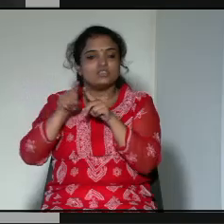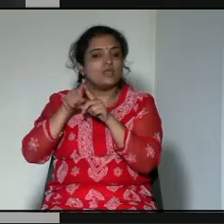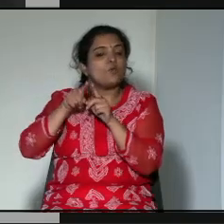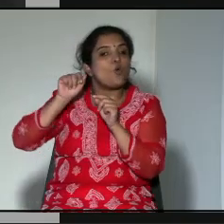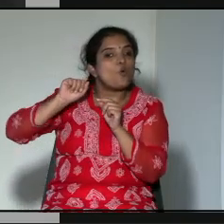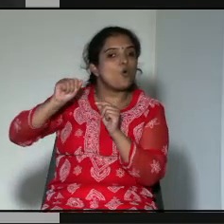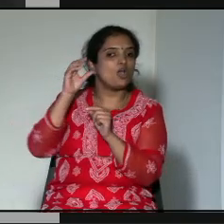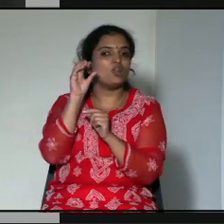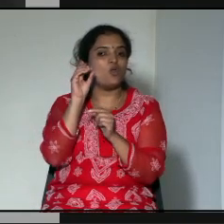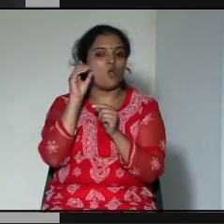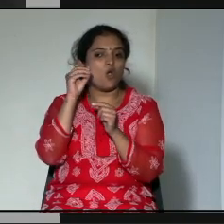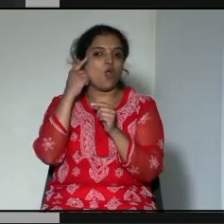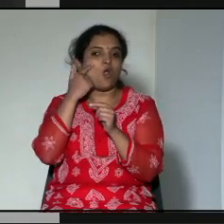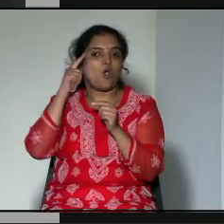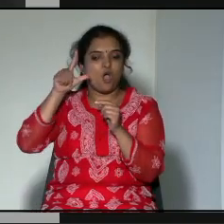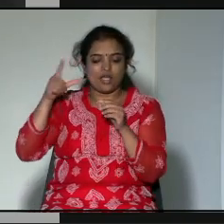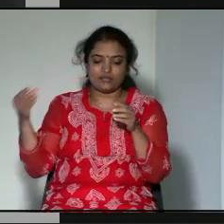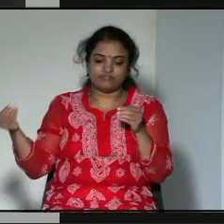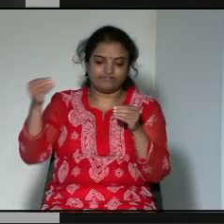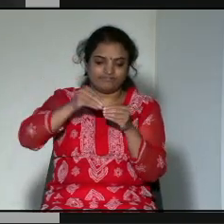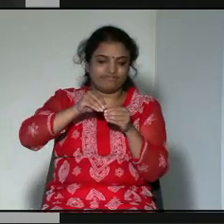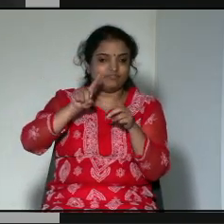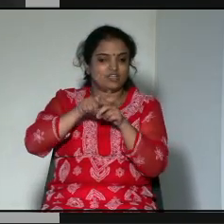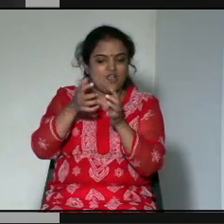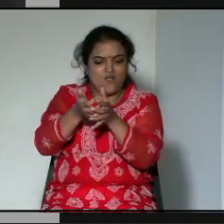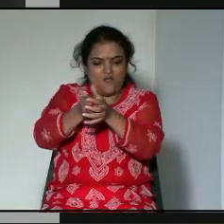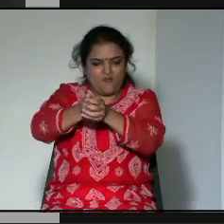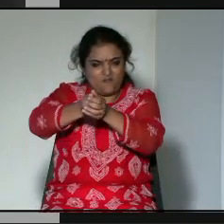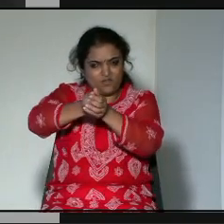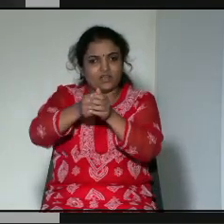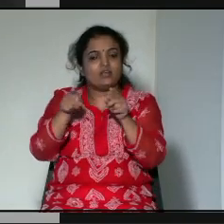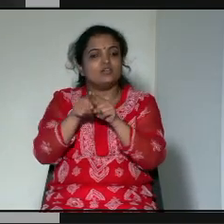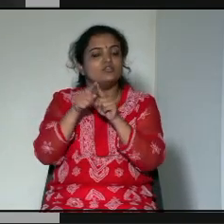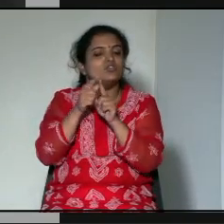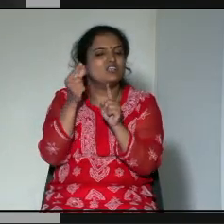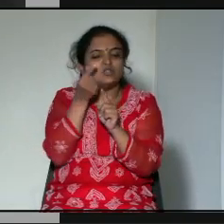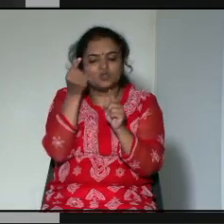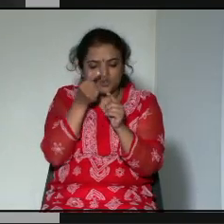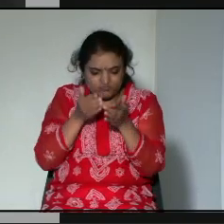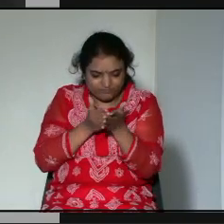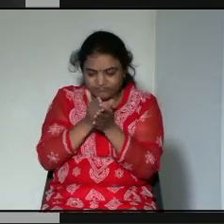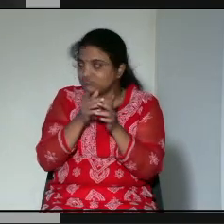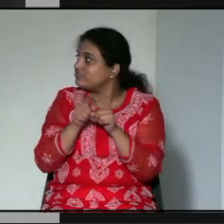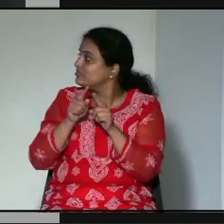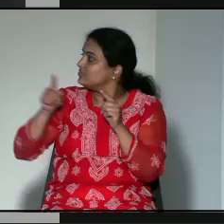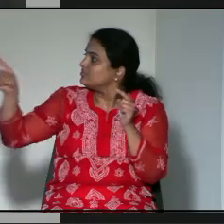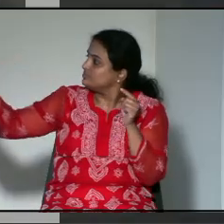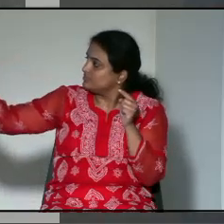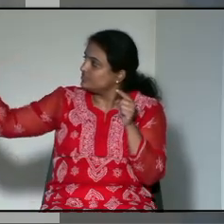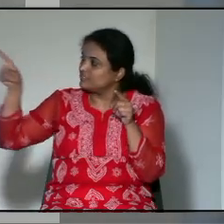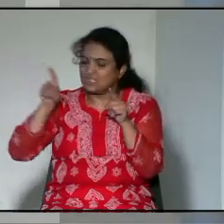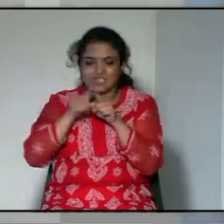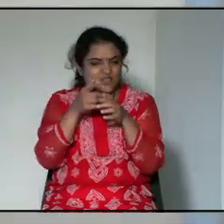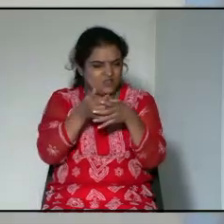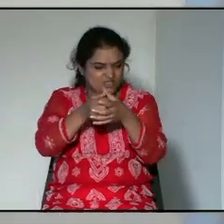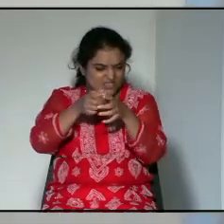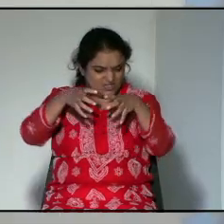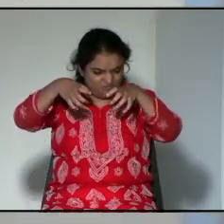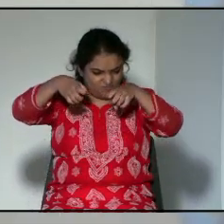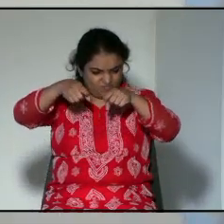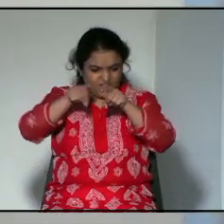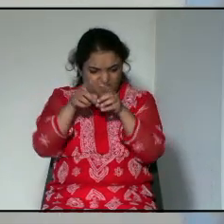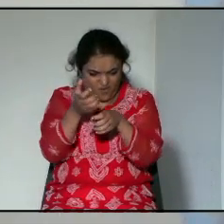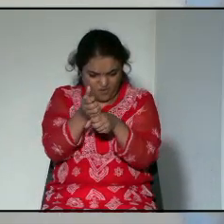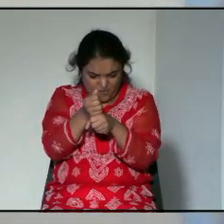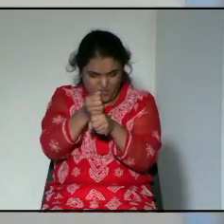with greater time to work on the fine details over the clay core. As she began to experiment with enlarged